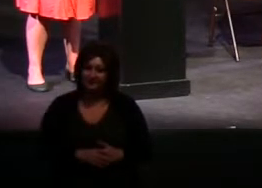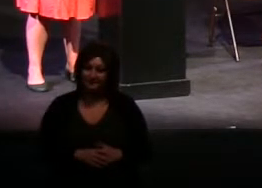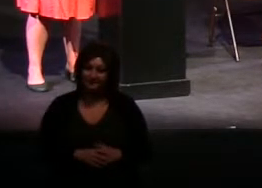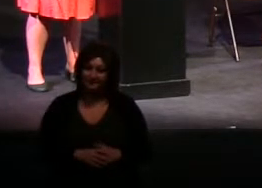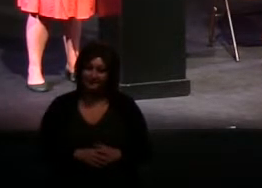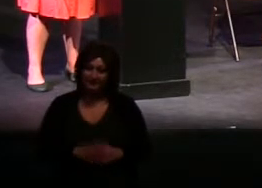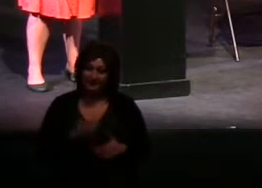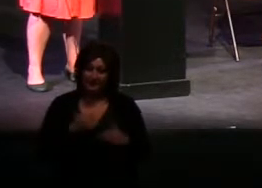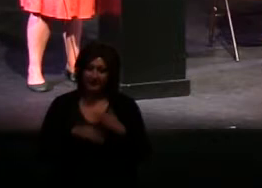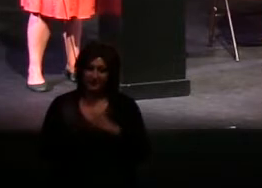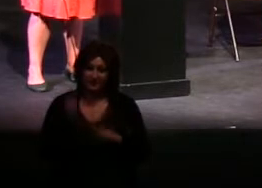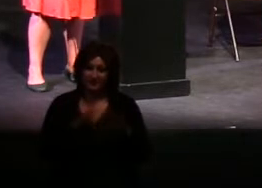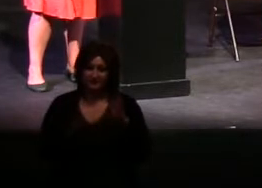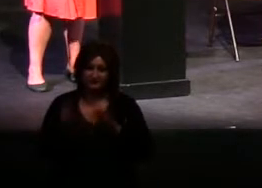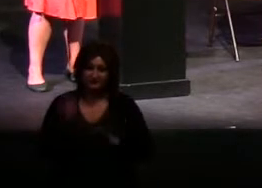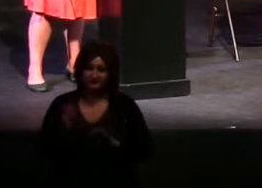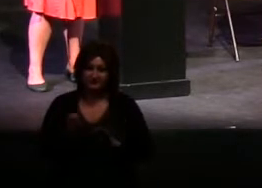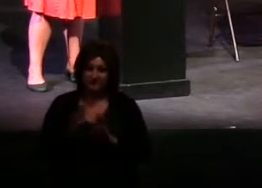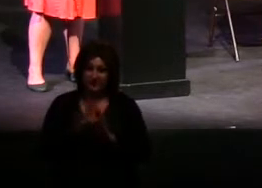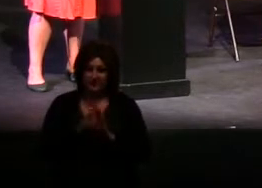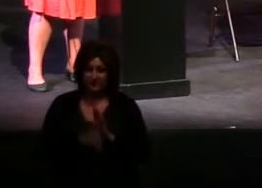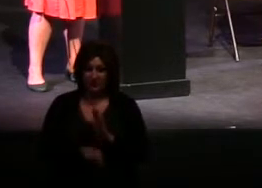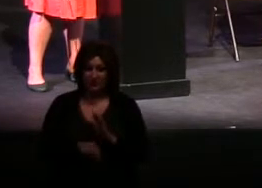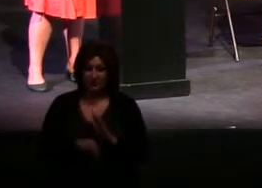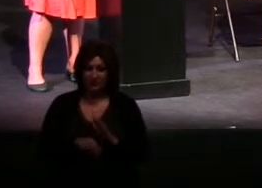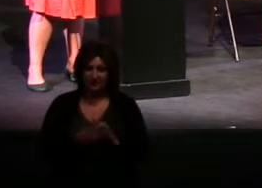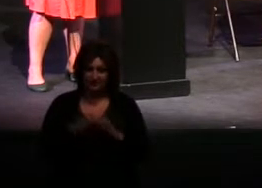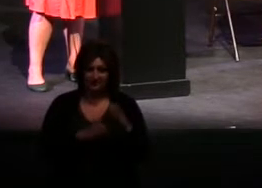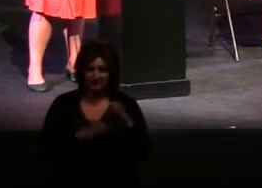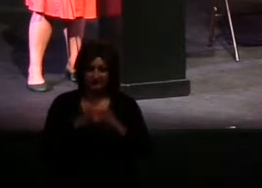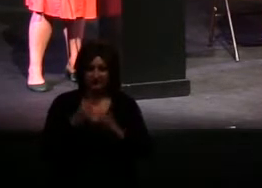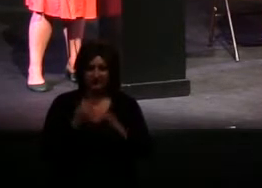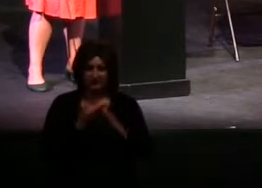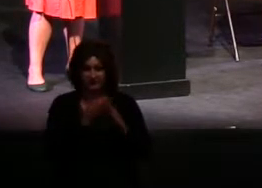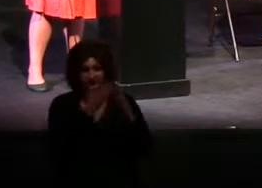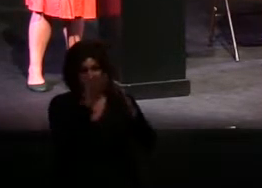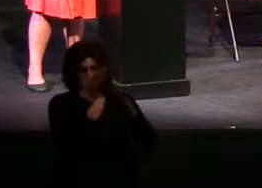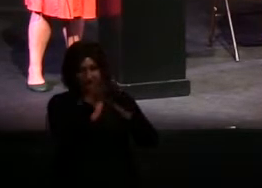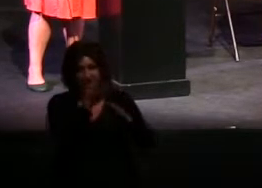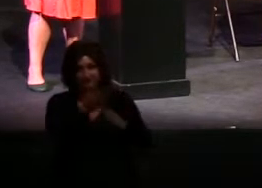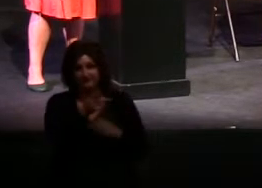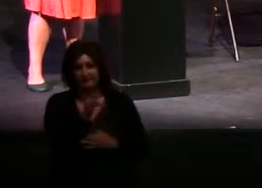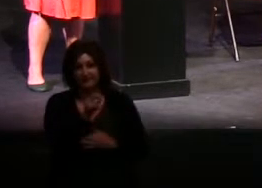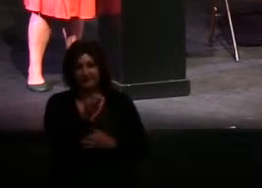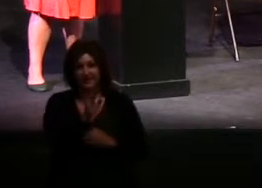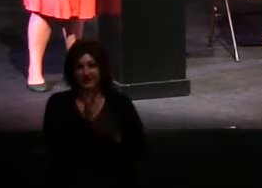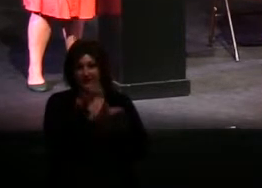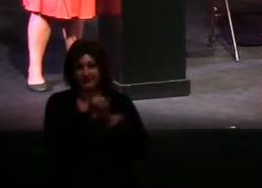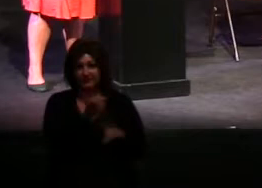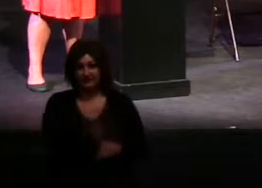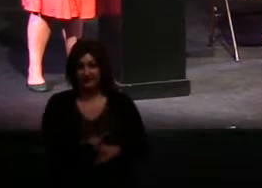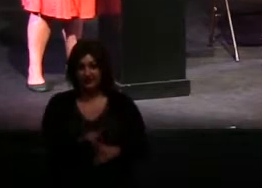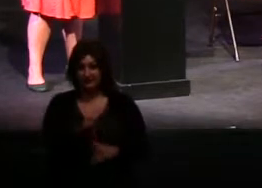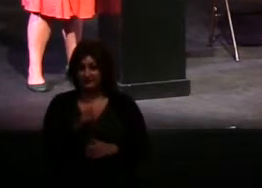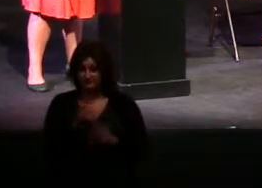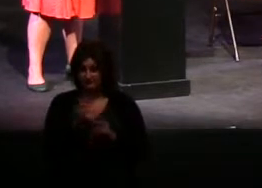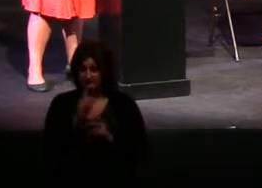Going to survey Walmart construction from the crest of Pioneer Hill. That's a hill in Pullman, where I live.